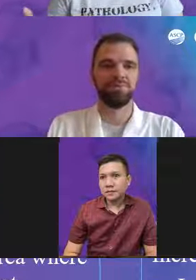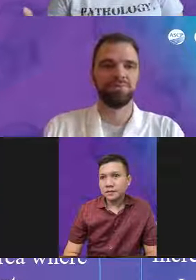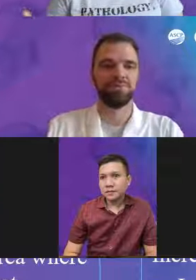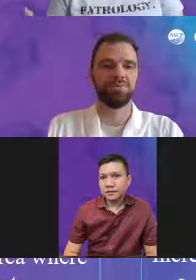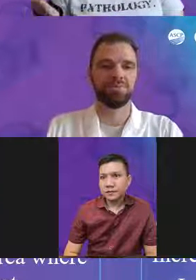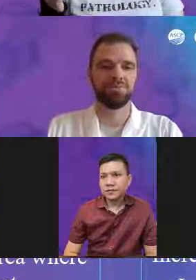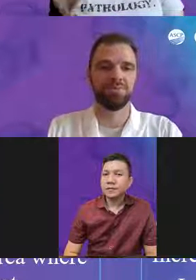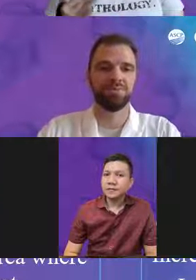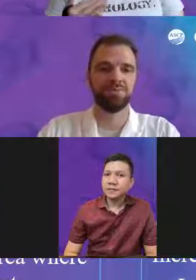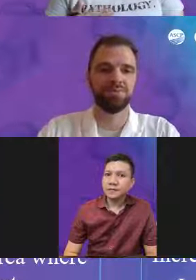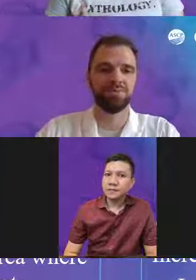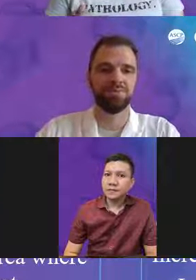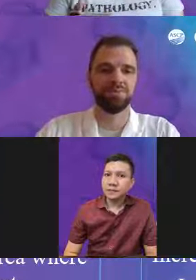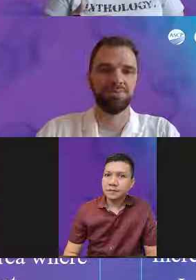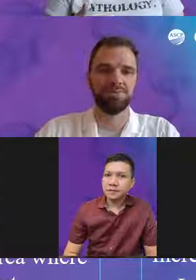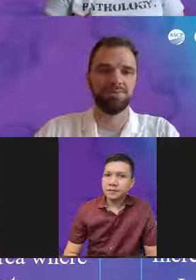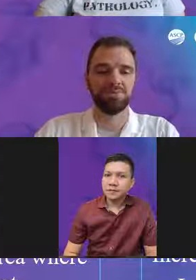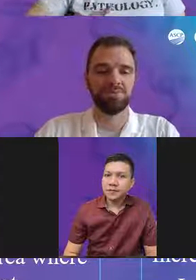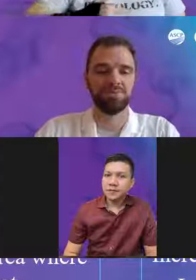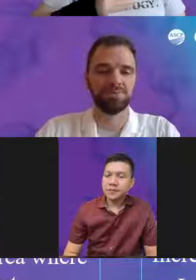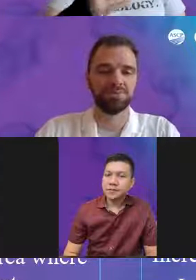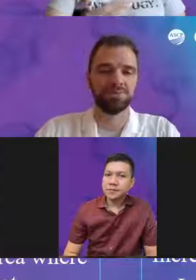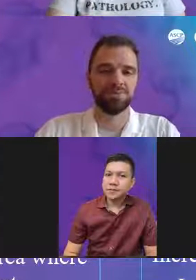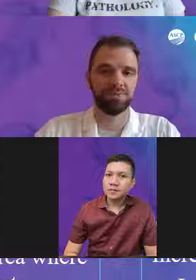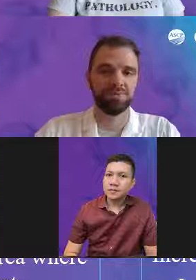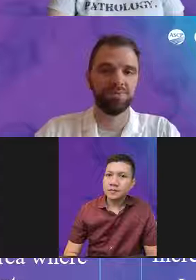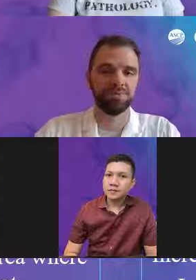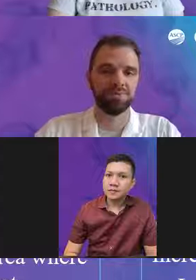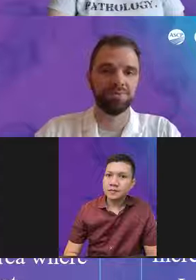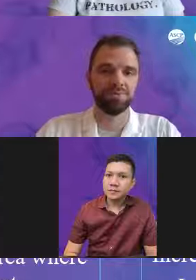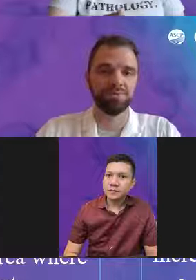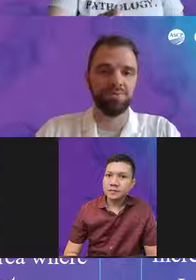the problem, then the problems.